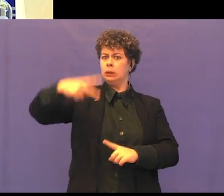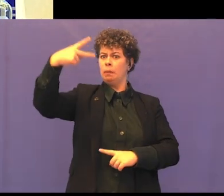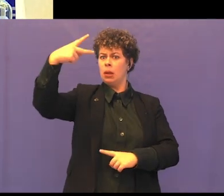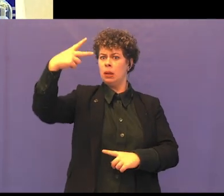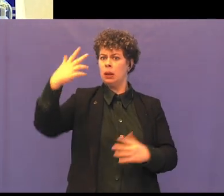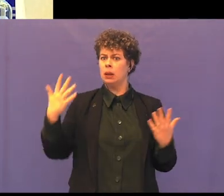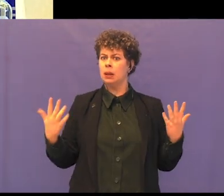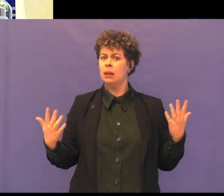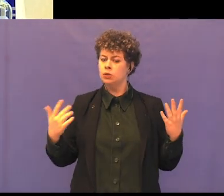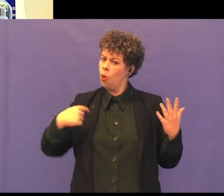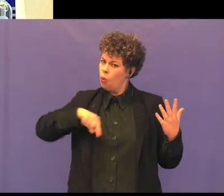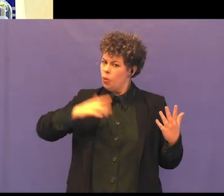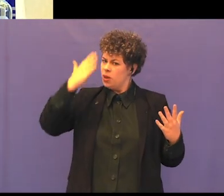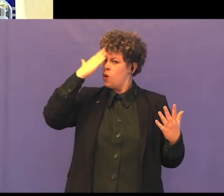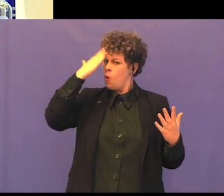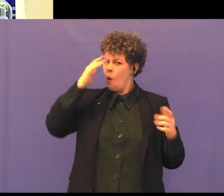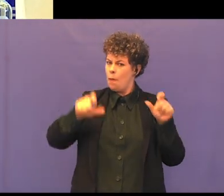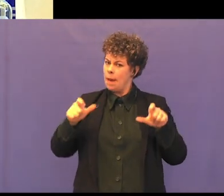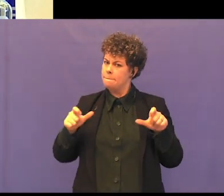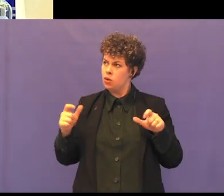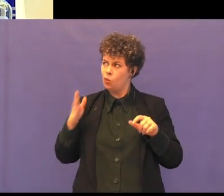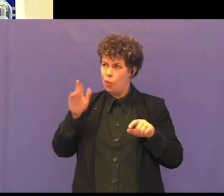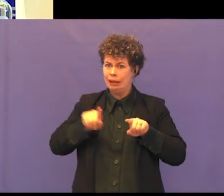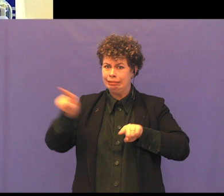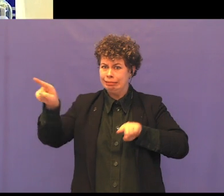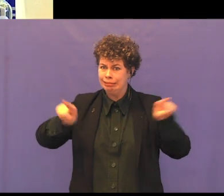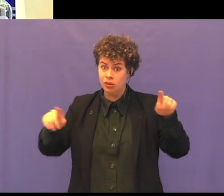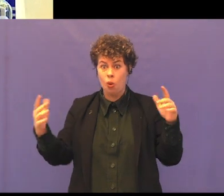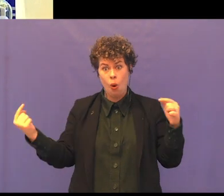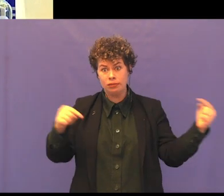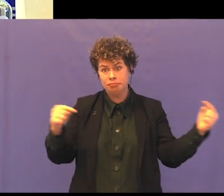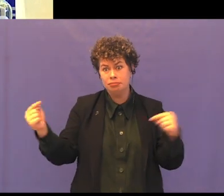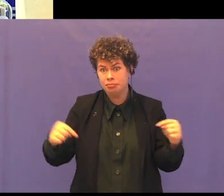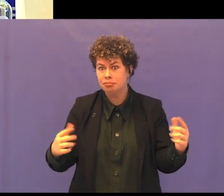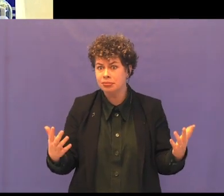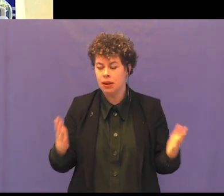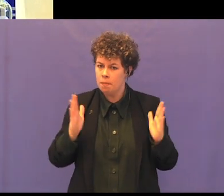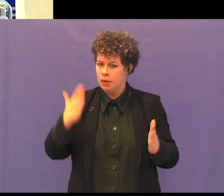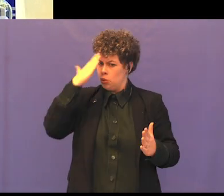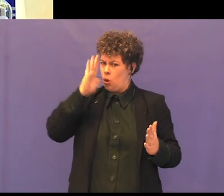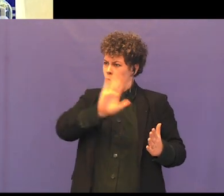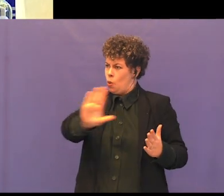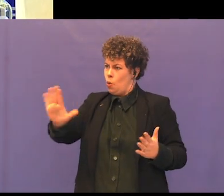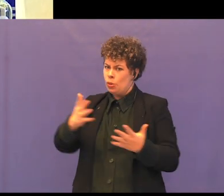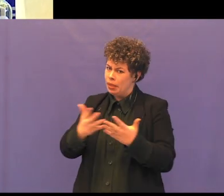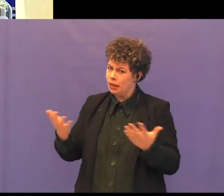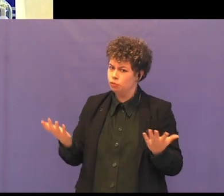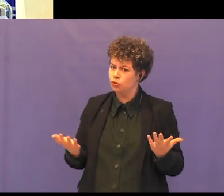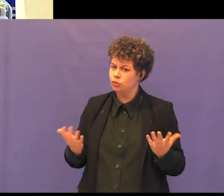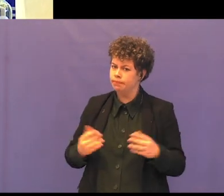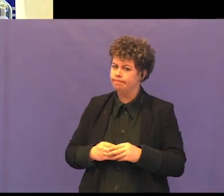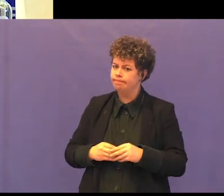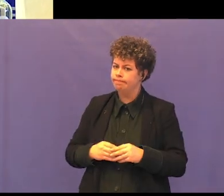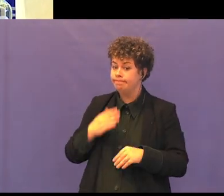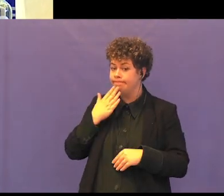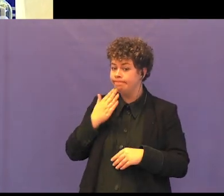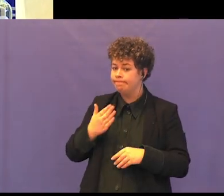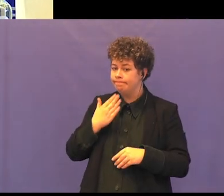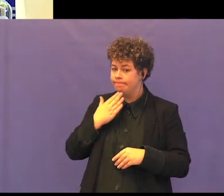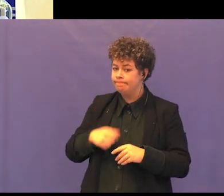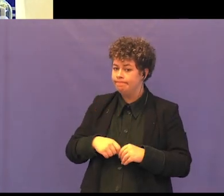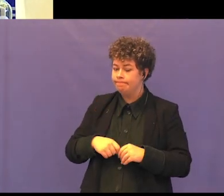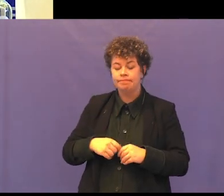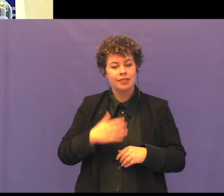into some of those languages. It's certainly a future. We have a lot of freelancers and a lot of young translators who are just starting off in this conference. So I